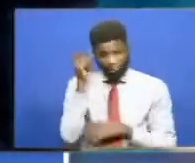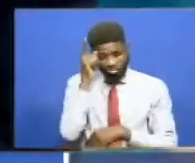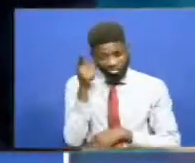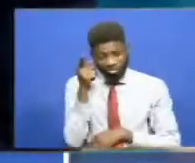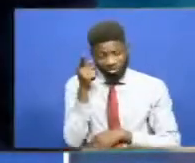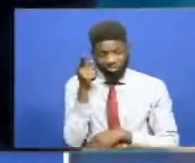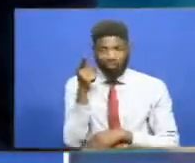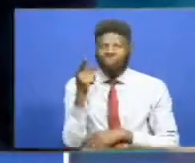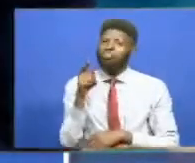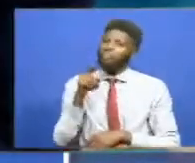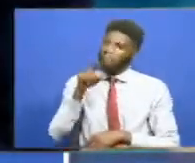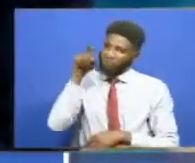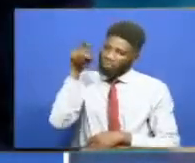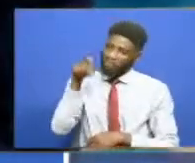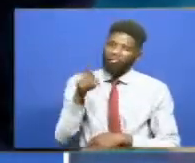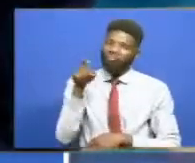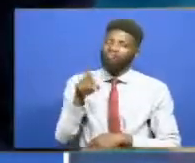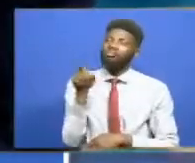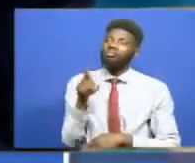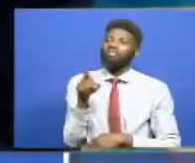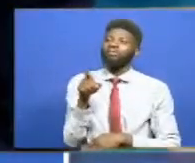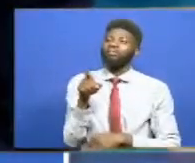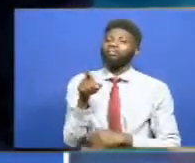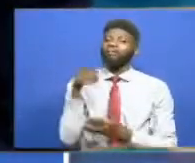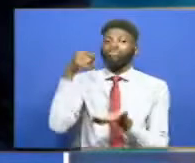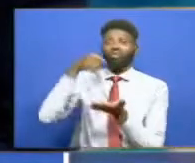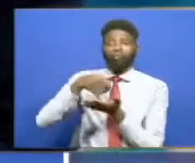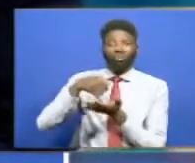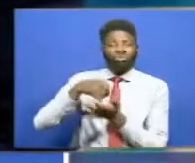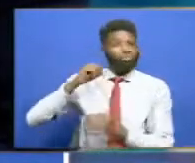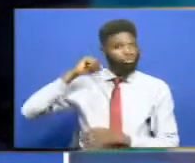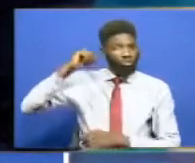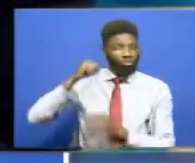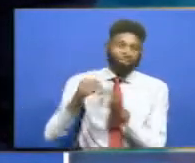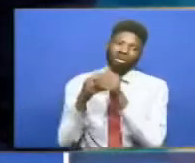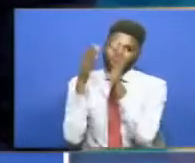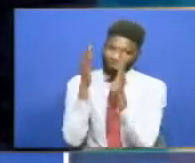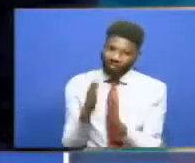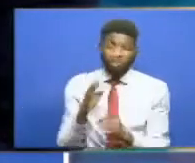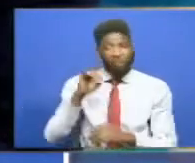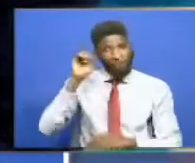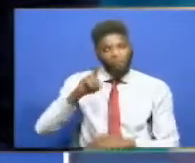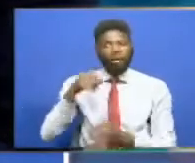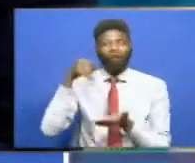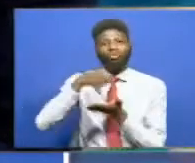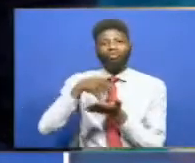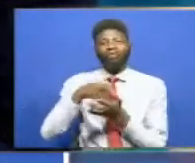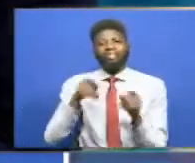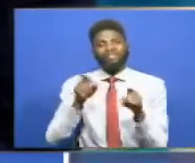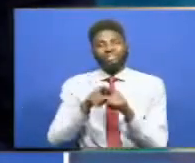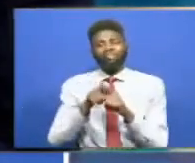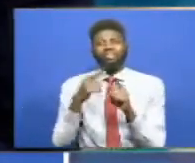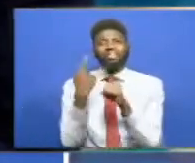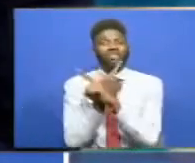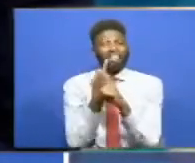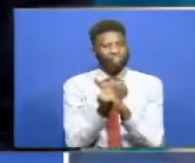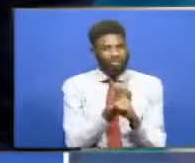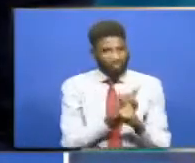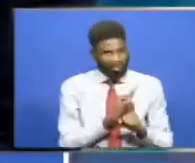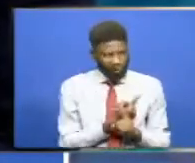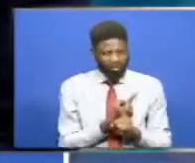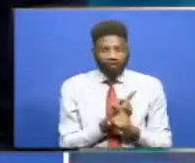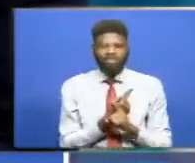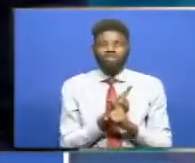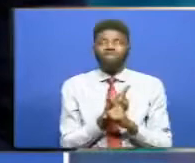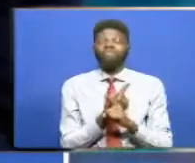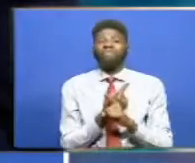to... It must involve political leadership. Mm-hmm. It must involve the various organs that have been created to see that